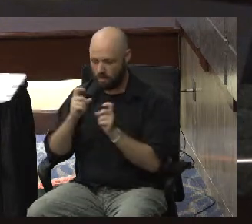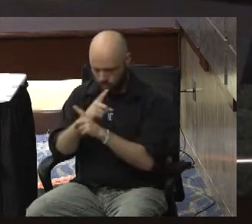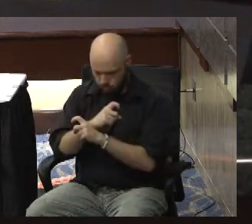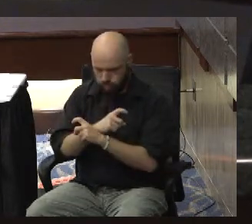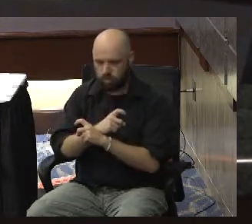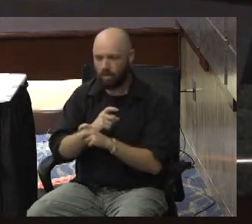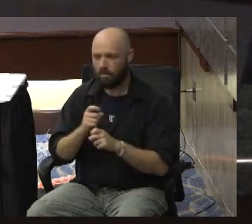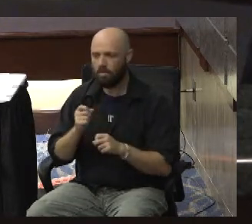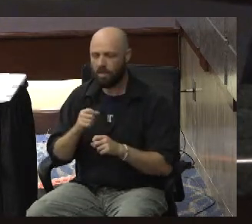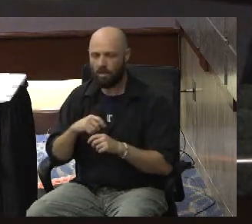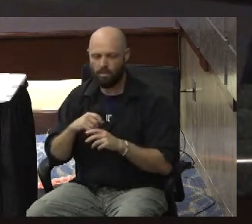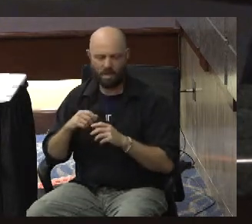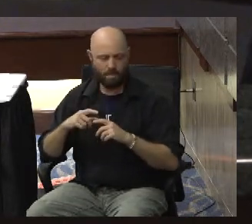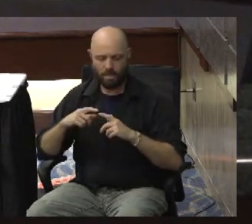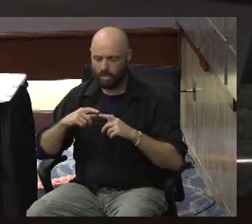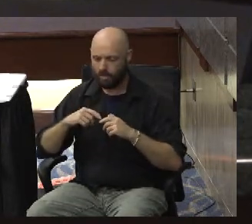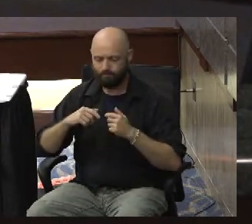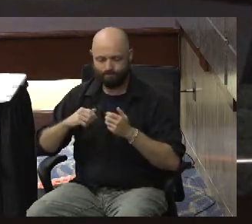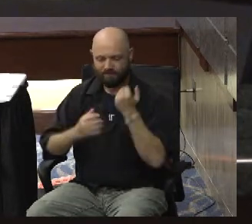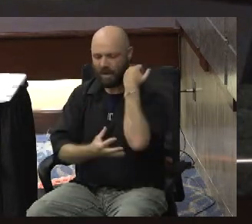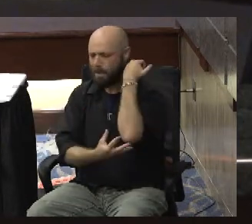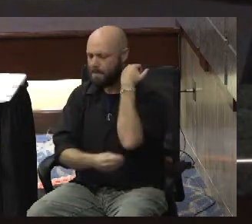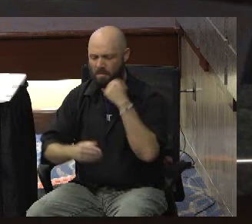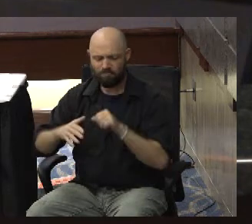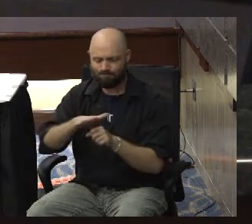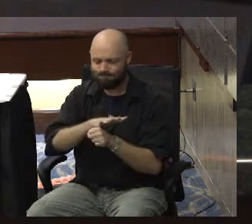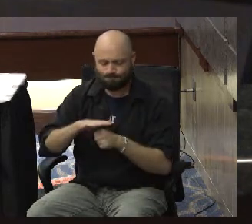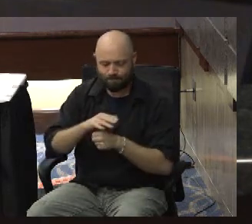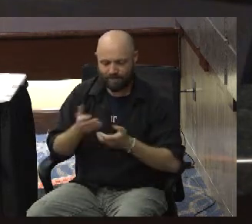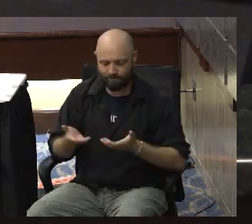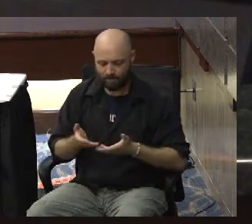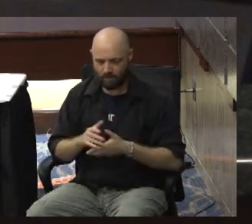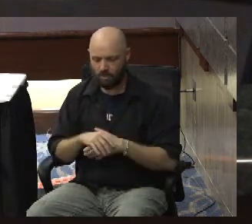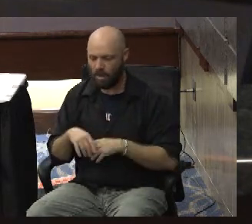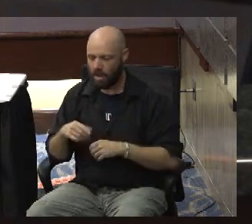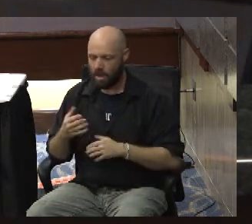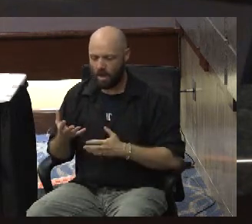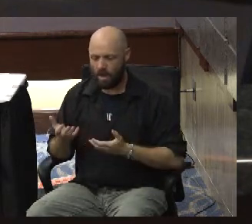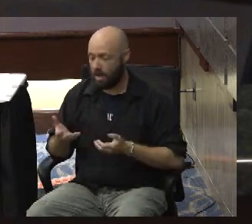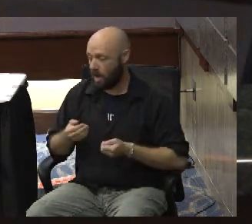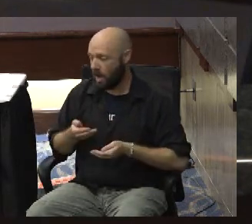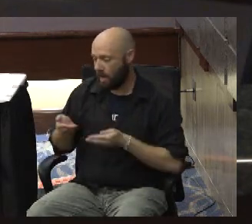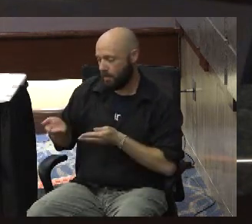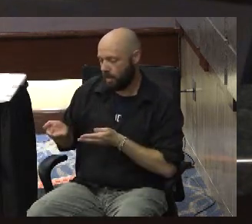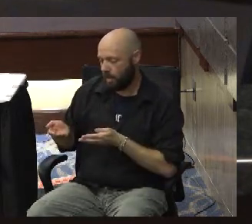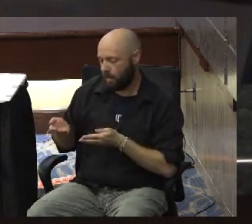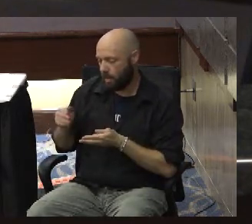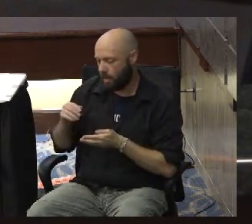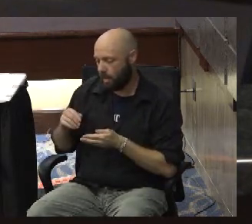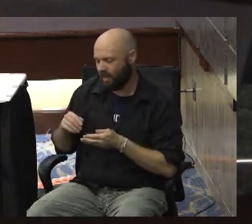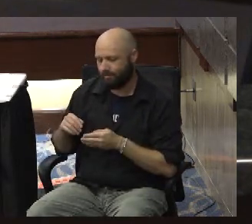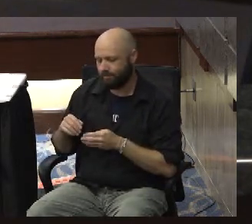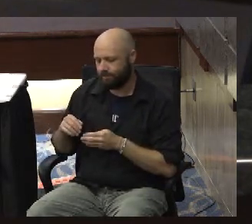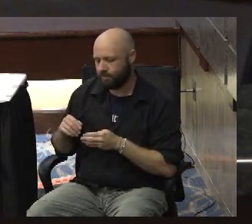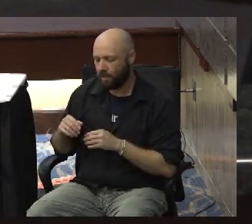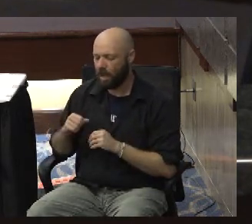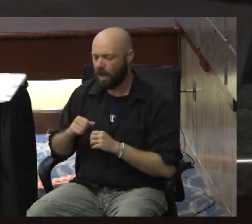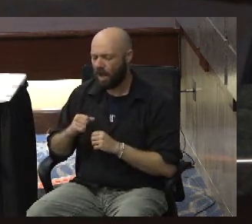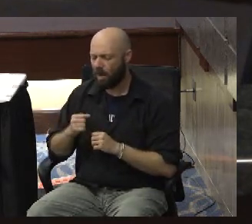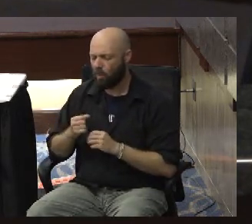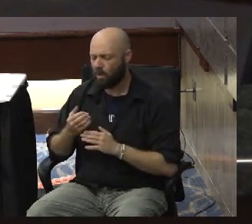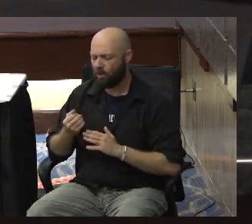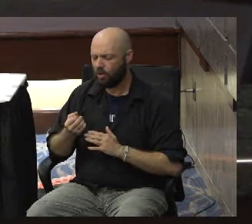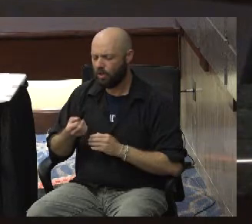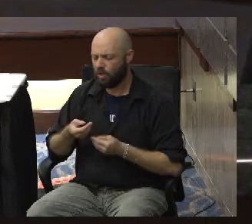trafficking realm, have signed letters in opposition to this and want to defer to them. I want to incentivize businesses whose values